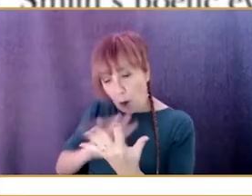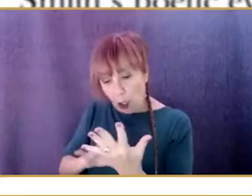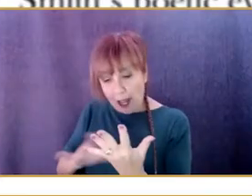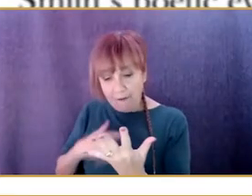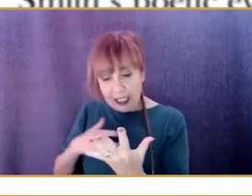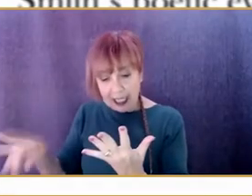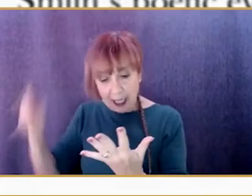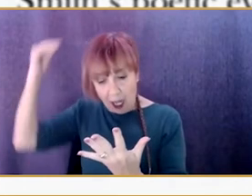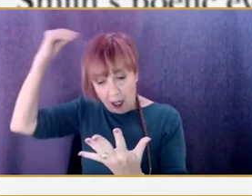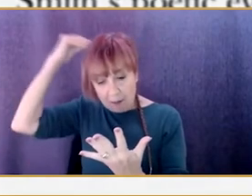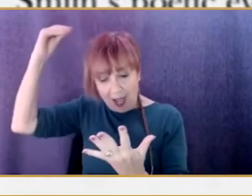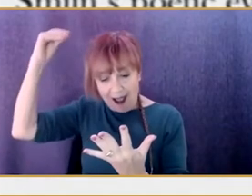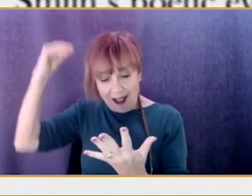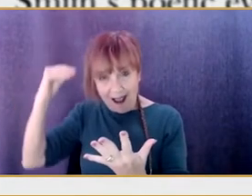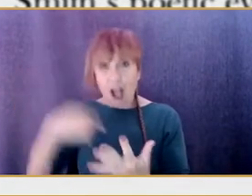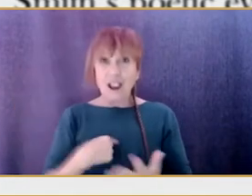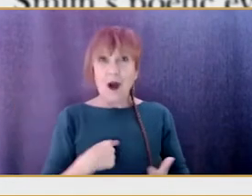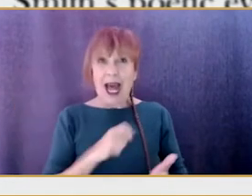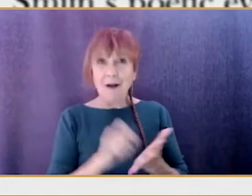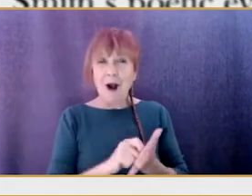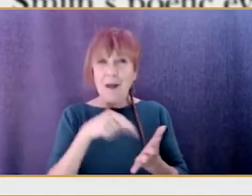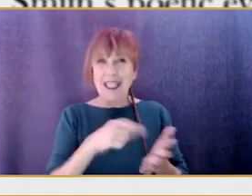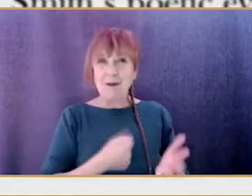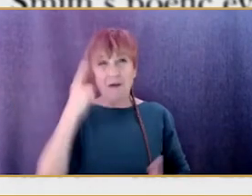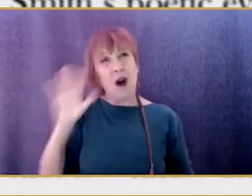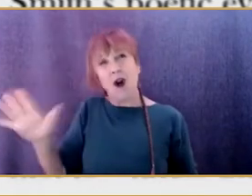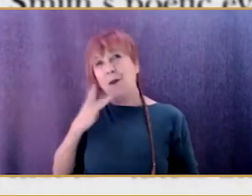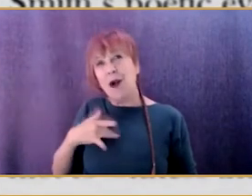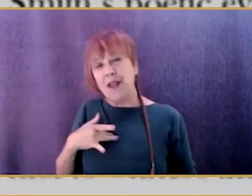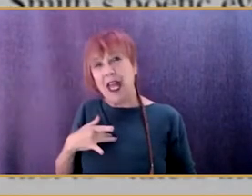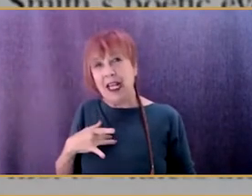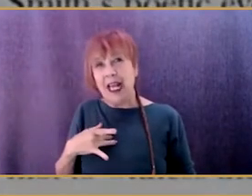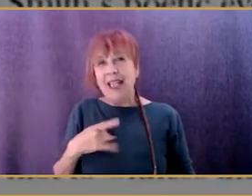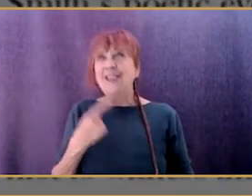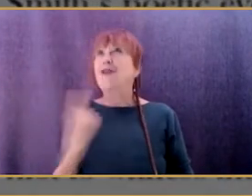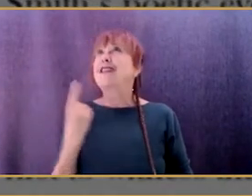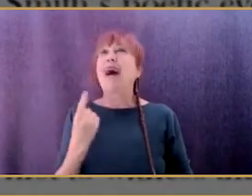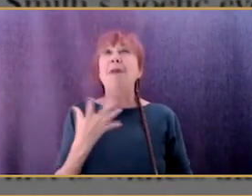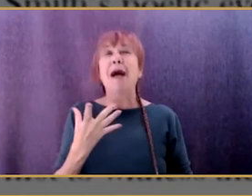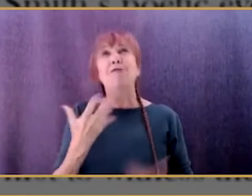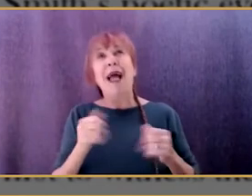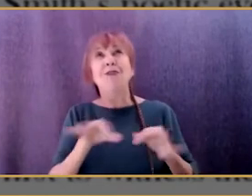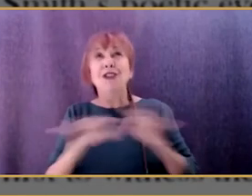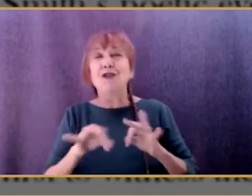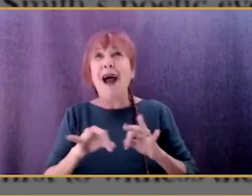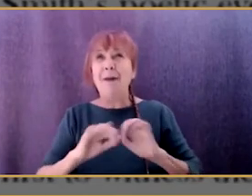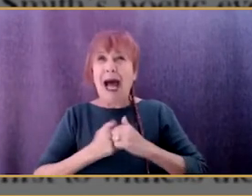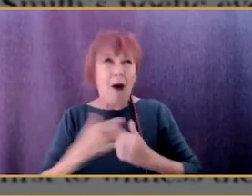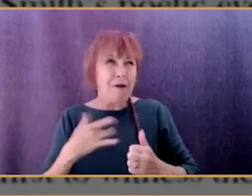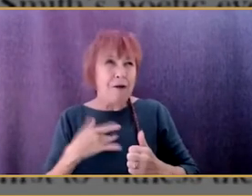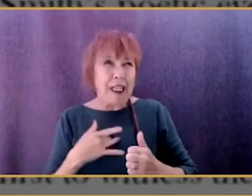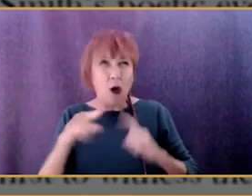So when I wrote this poem for her birthday There is a passage in it when I'm really trying to describe what it's like to read a Patricia Smith